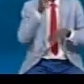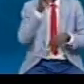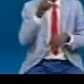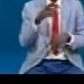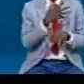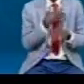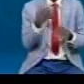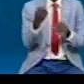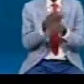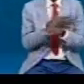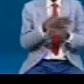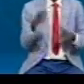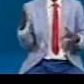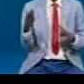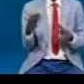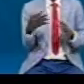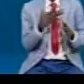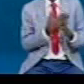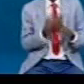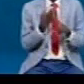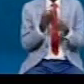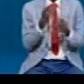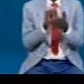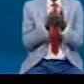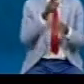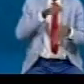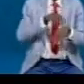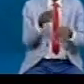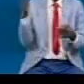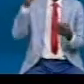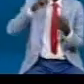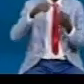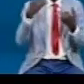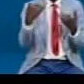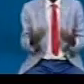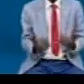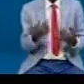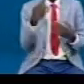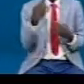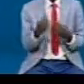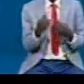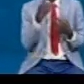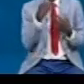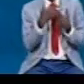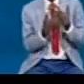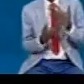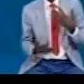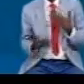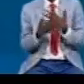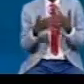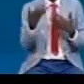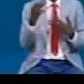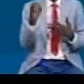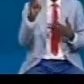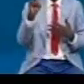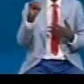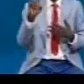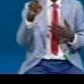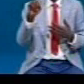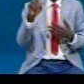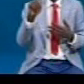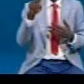the abnormality, and now our flow lasts for 4 days and